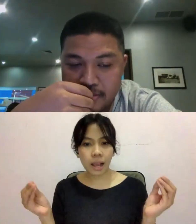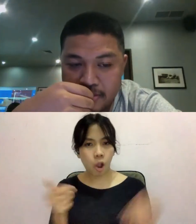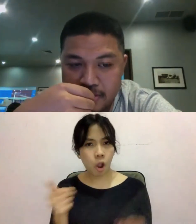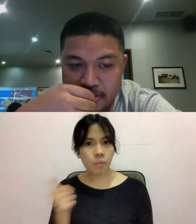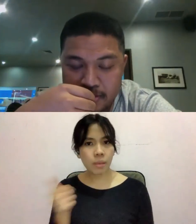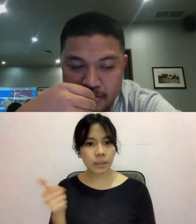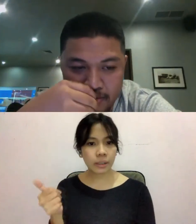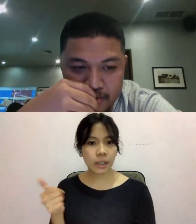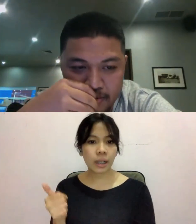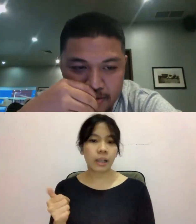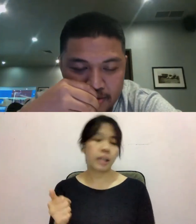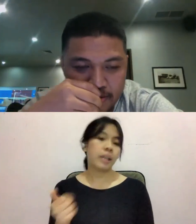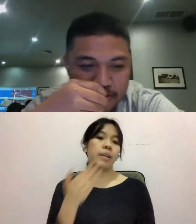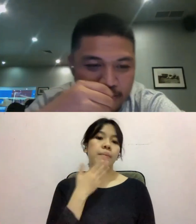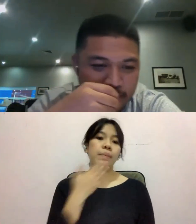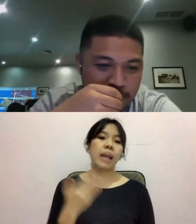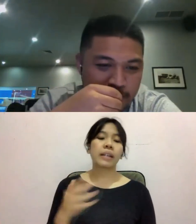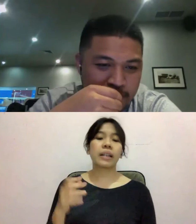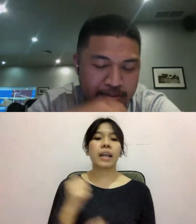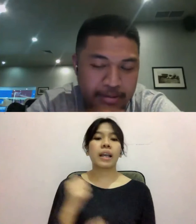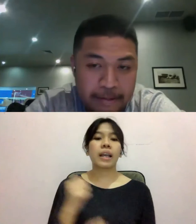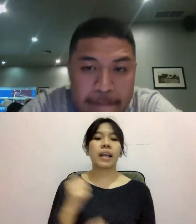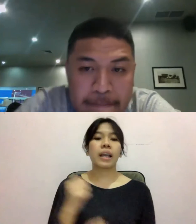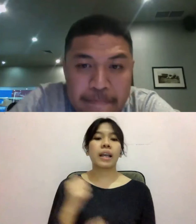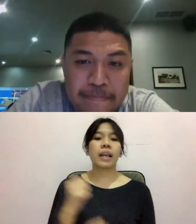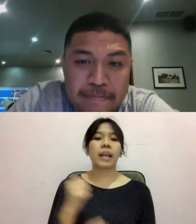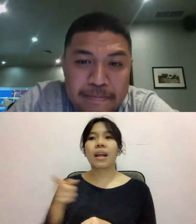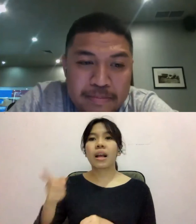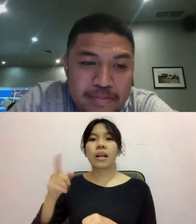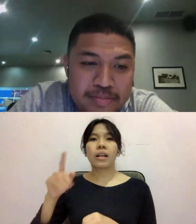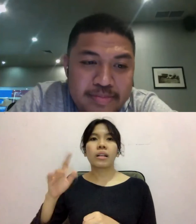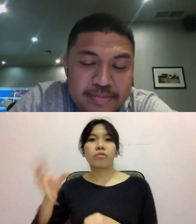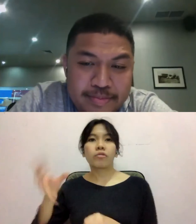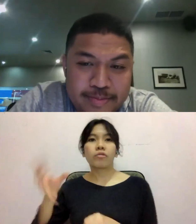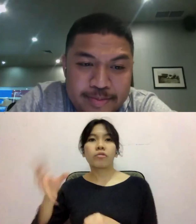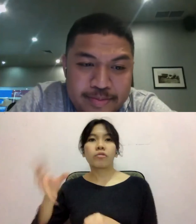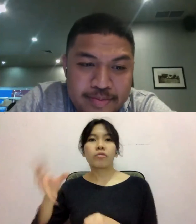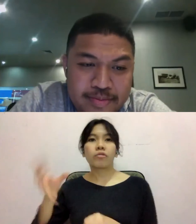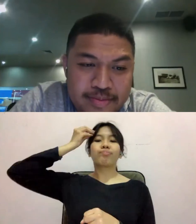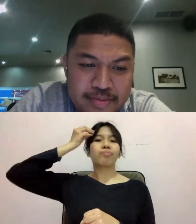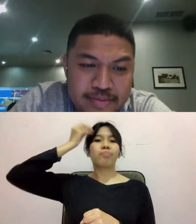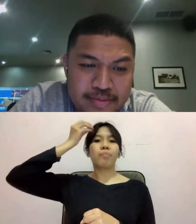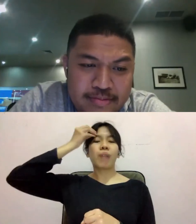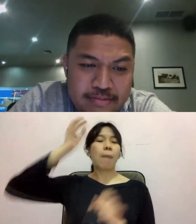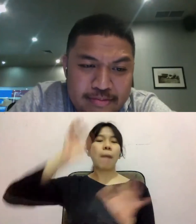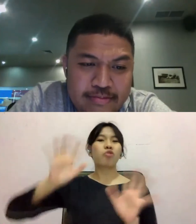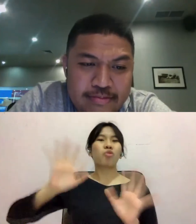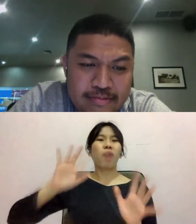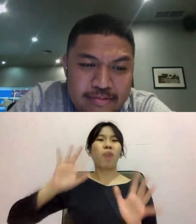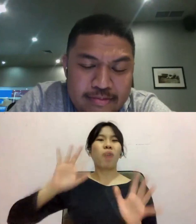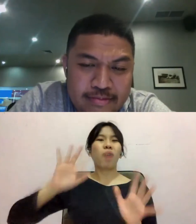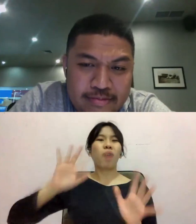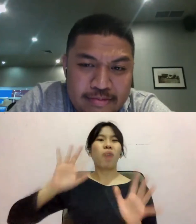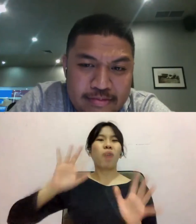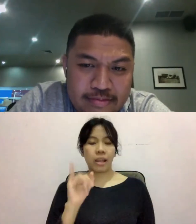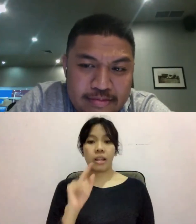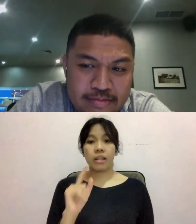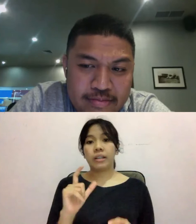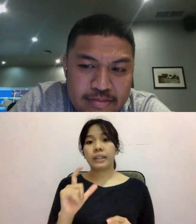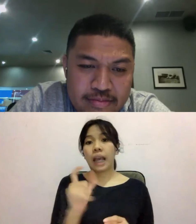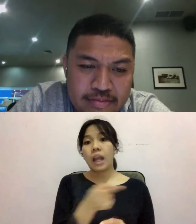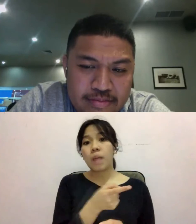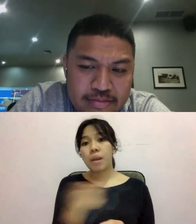animalistic nature, I guess. It's what drives you to procreate, for example, because this